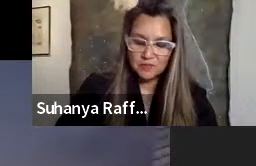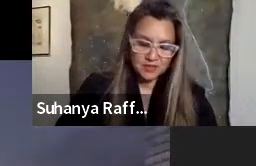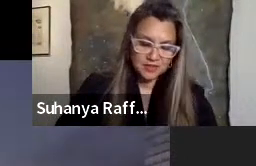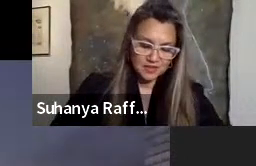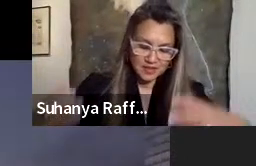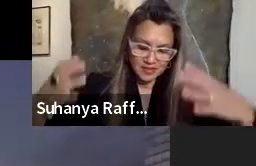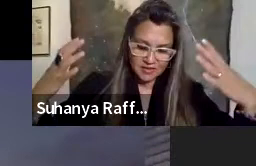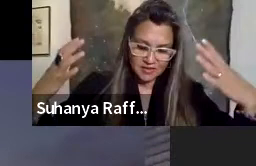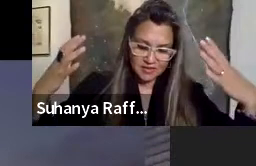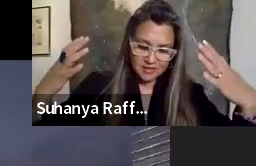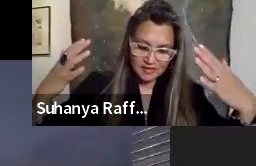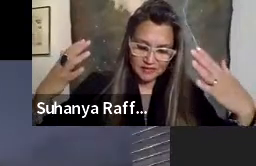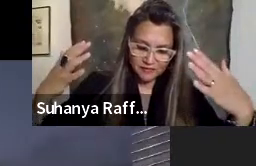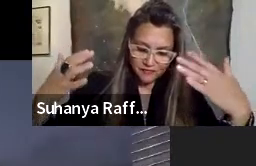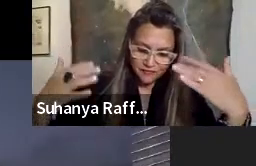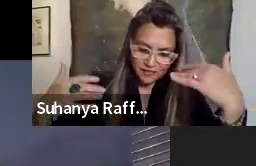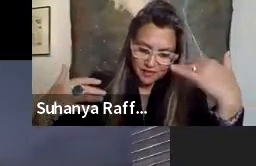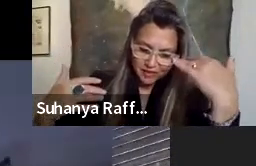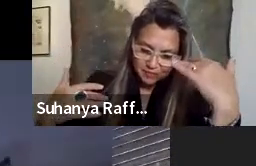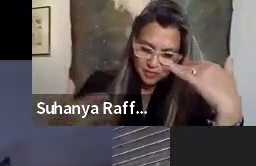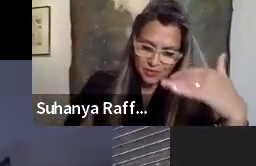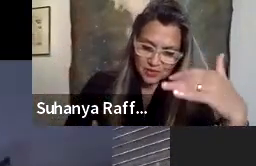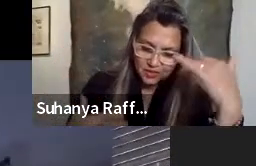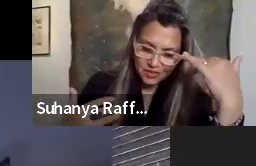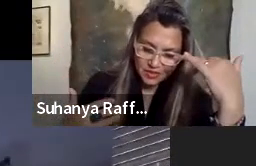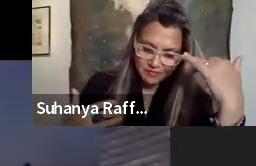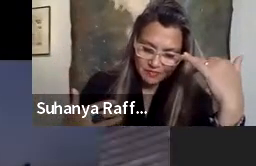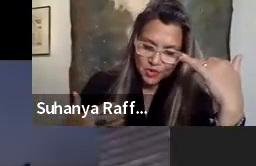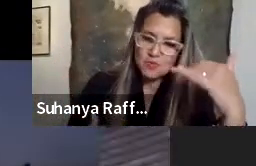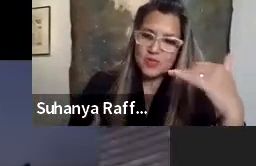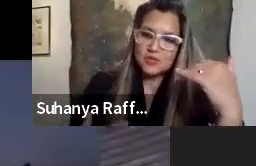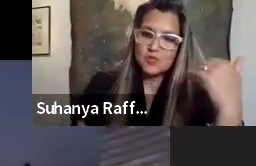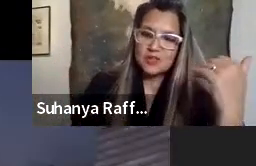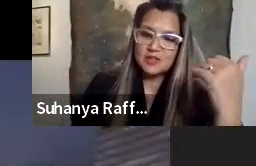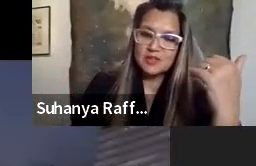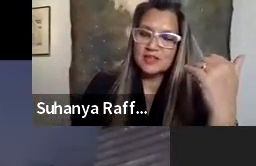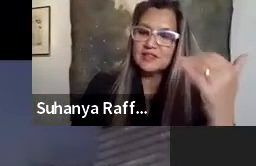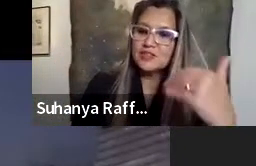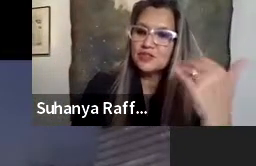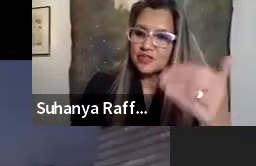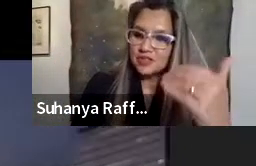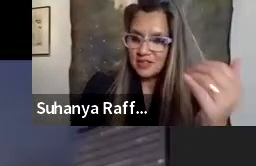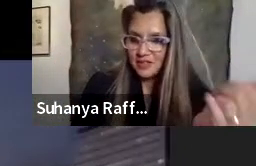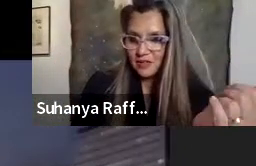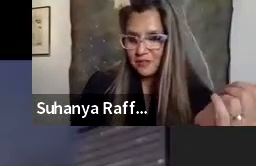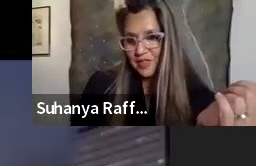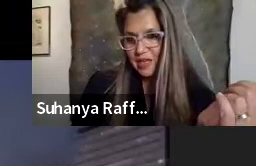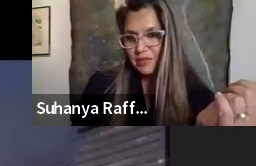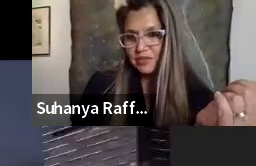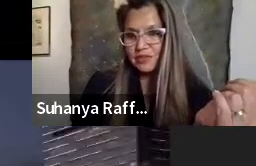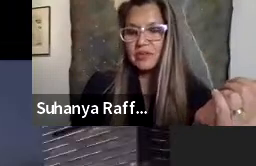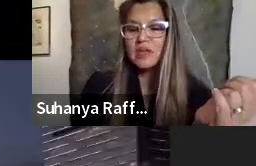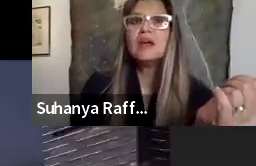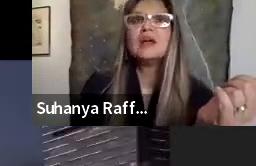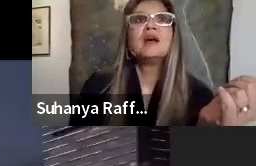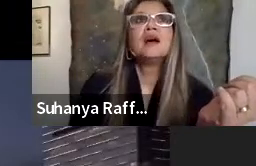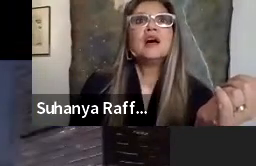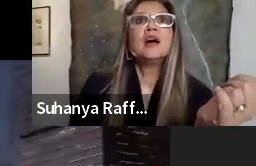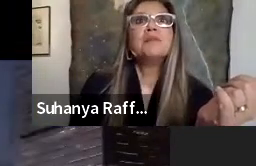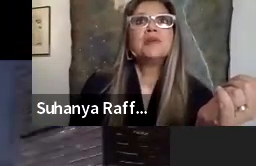Kong. And it was an important moment when the institution itself was able